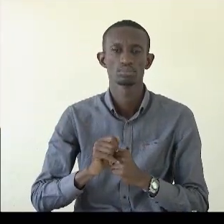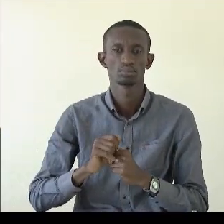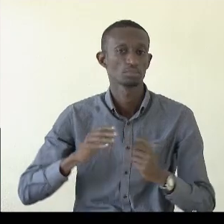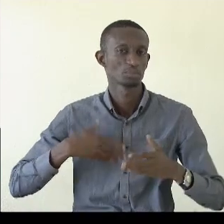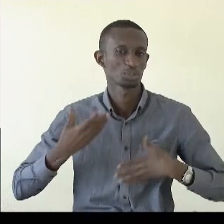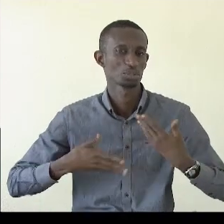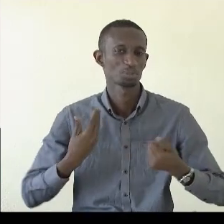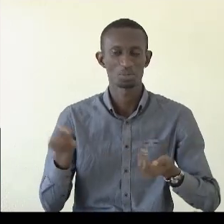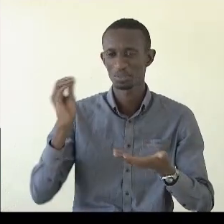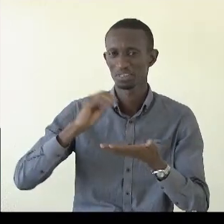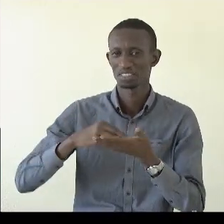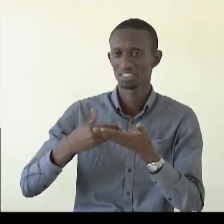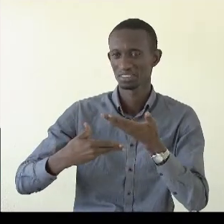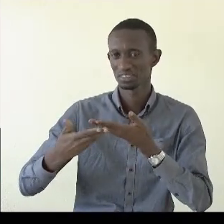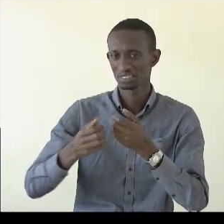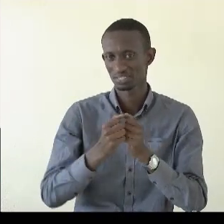Still,